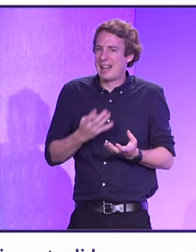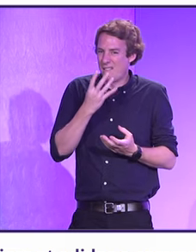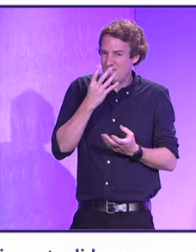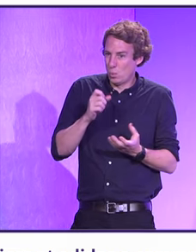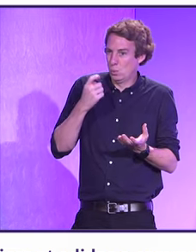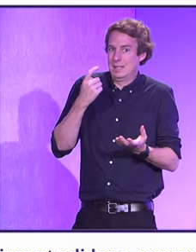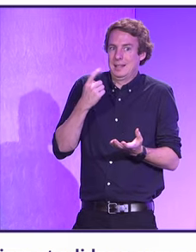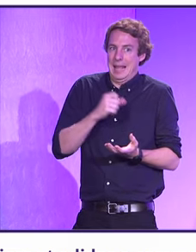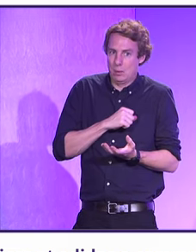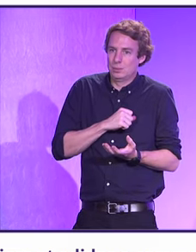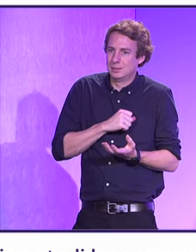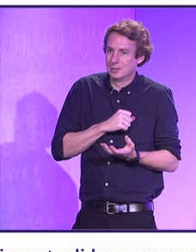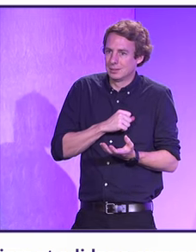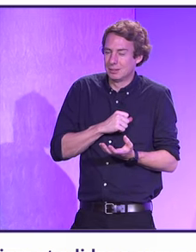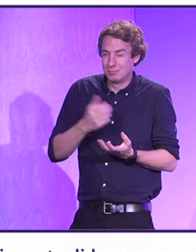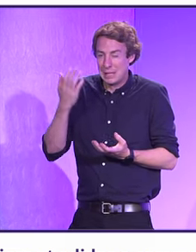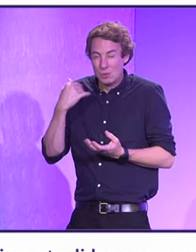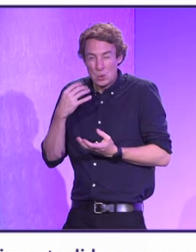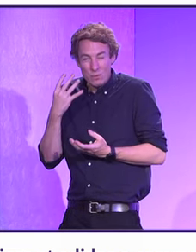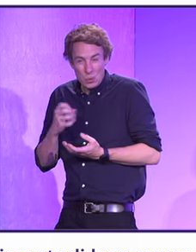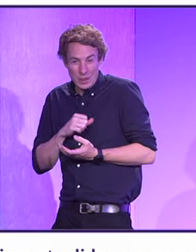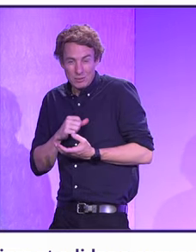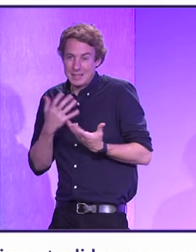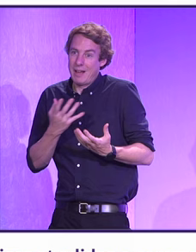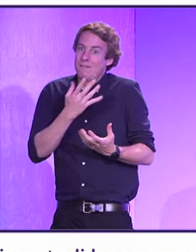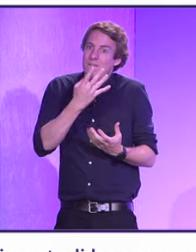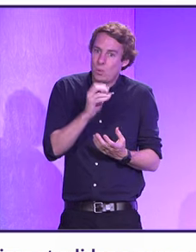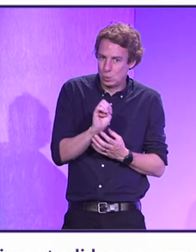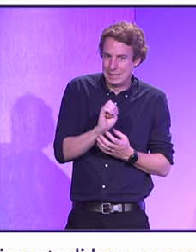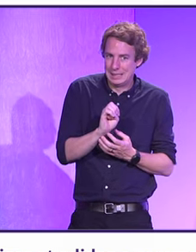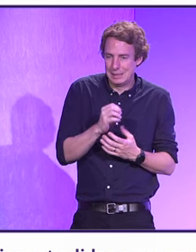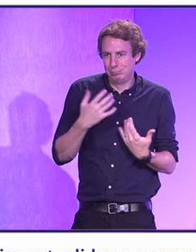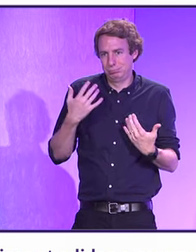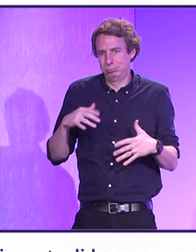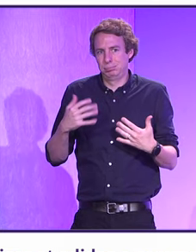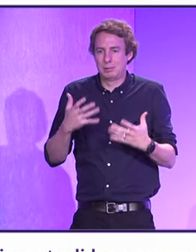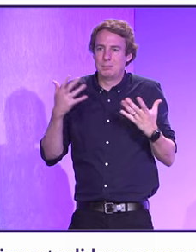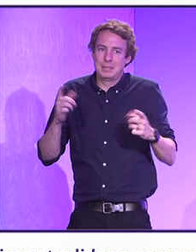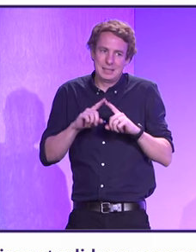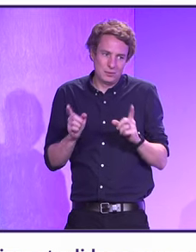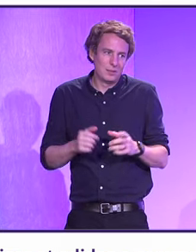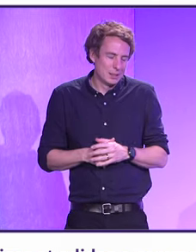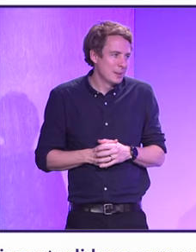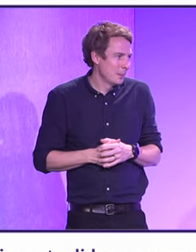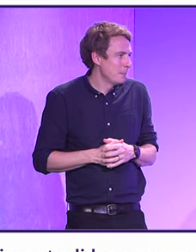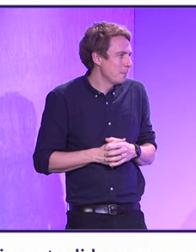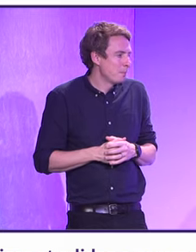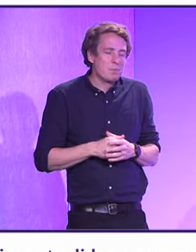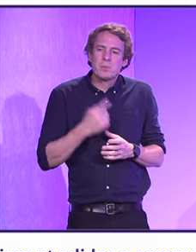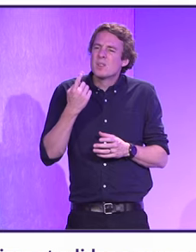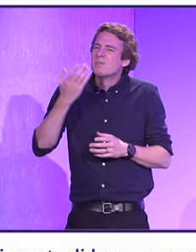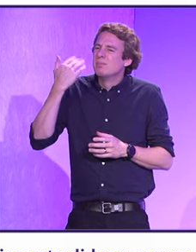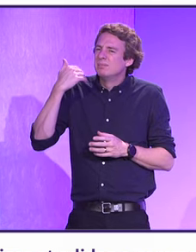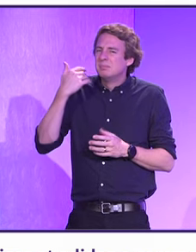handle more than 40,000 orders per minute. So it's a huge difference. And I can give one example. A couple of years back, we